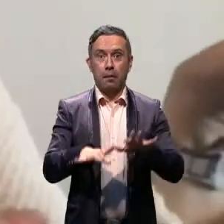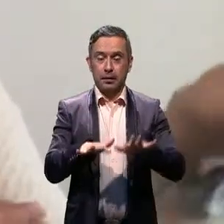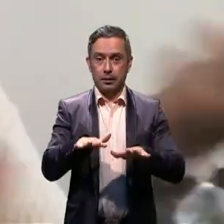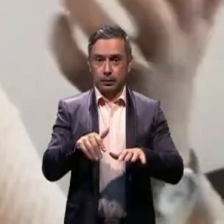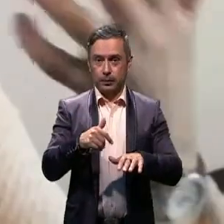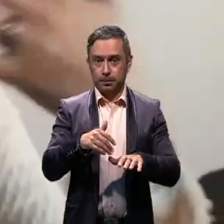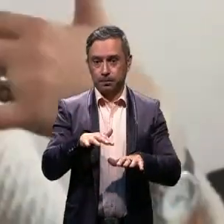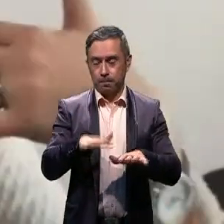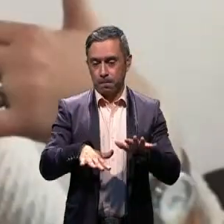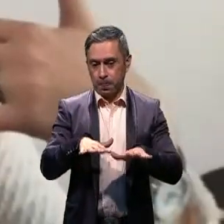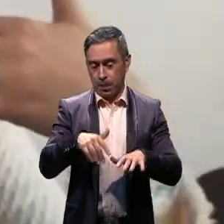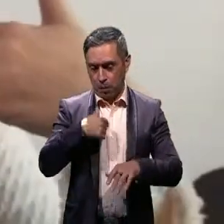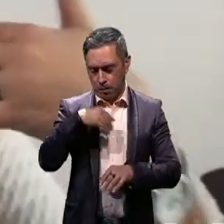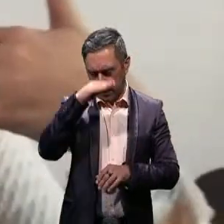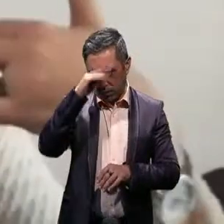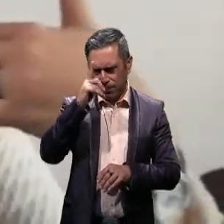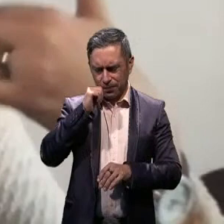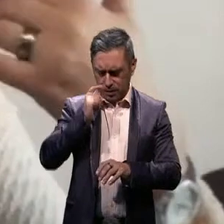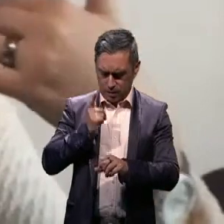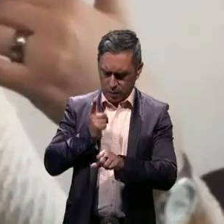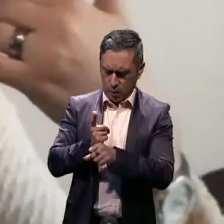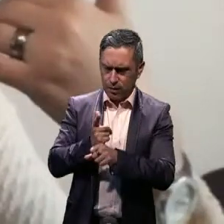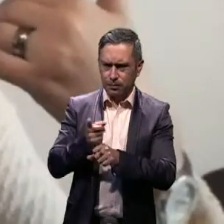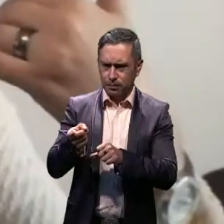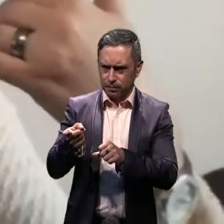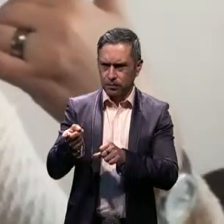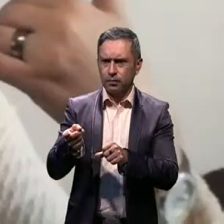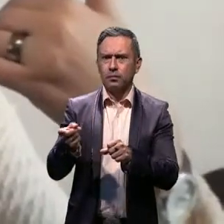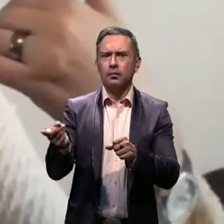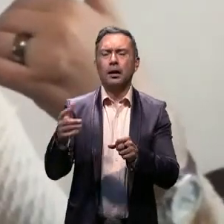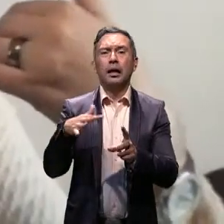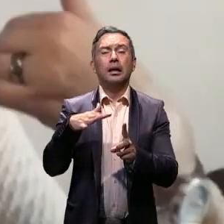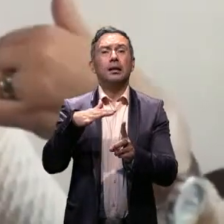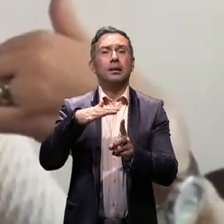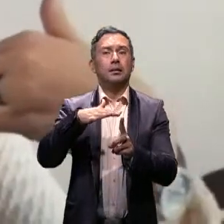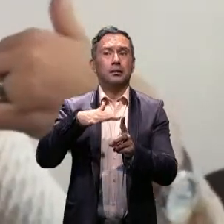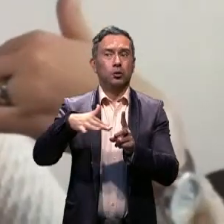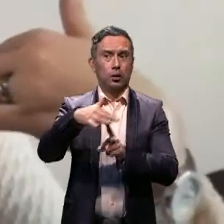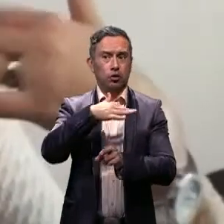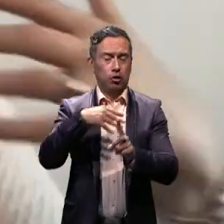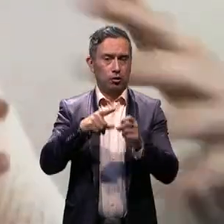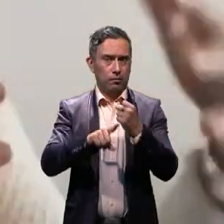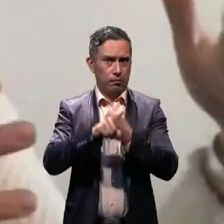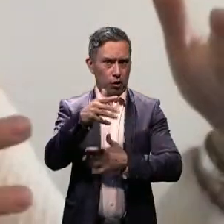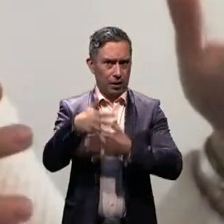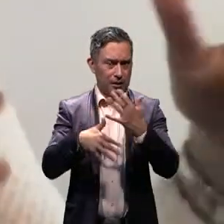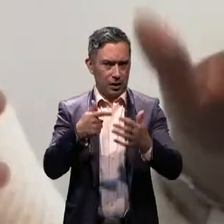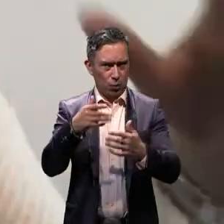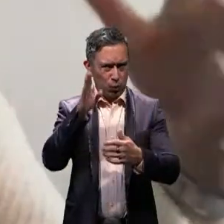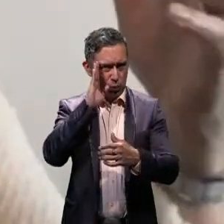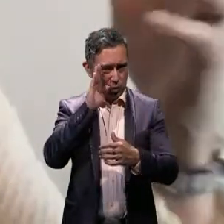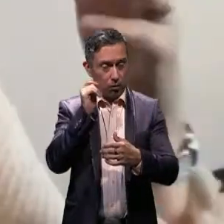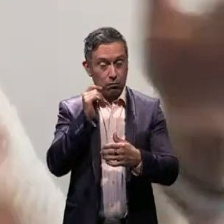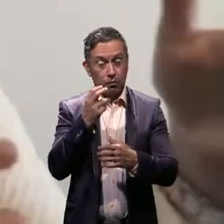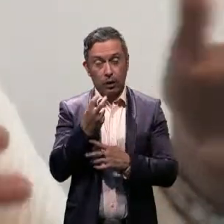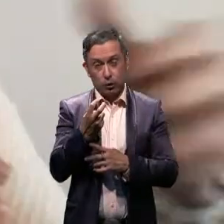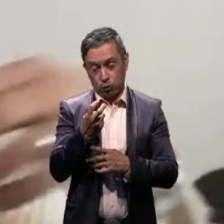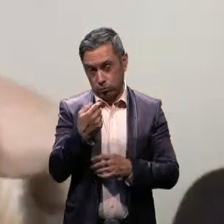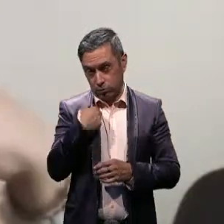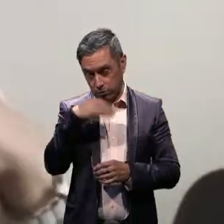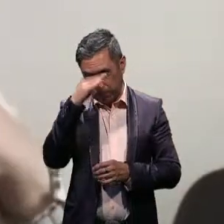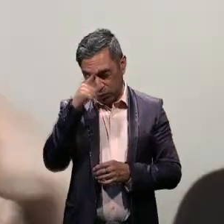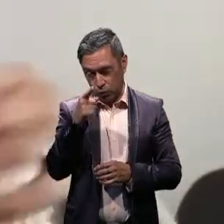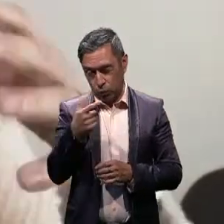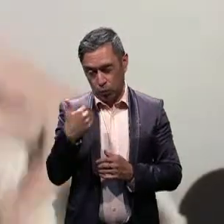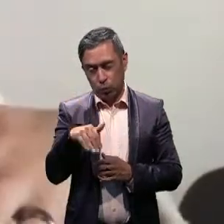it. And many times you don't realize that you are facing a violent situation, and even